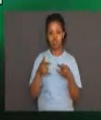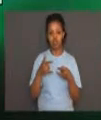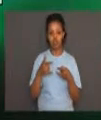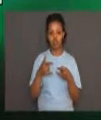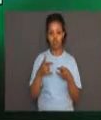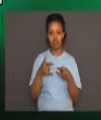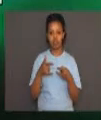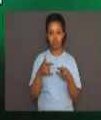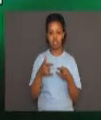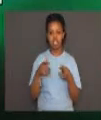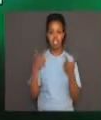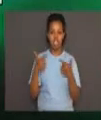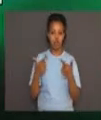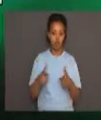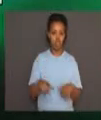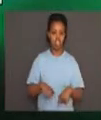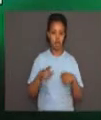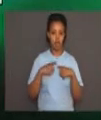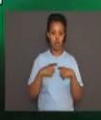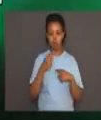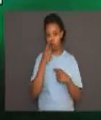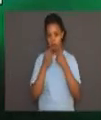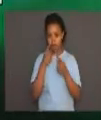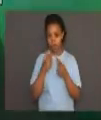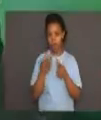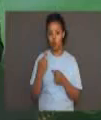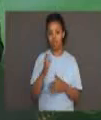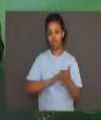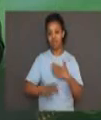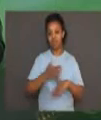increase chances of survival and reproduction.